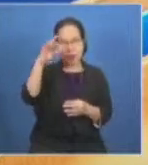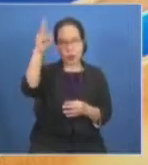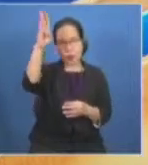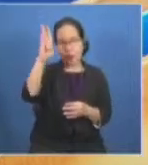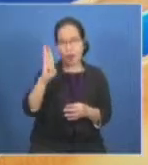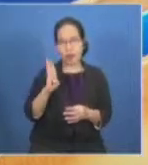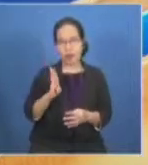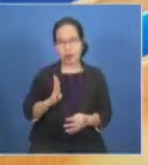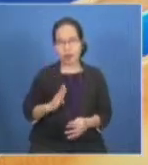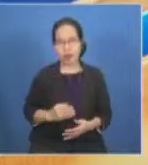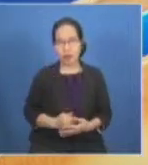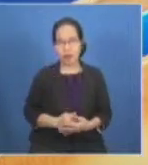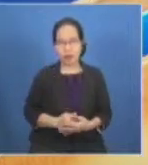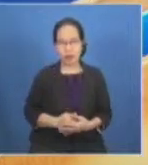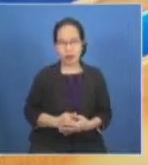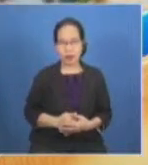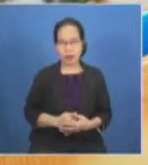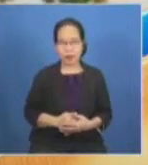worship.